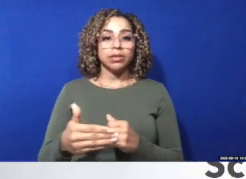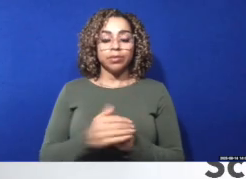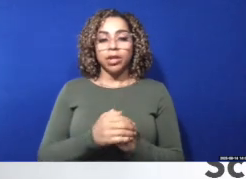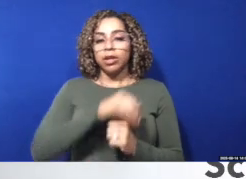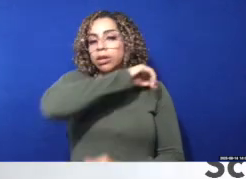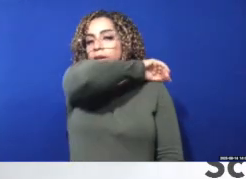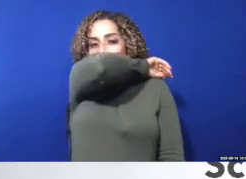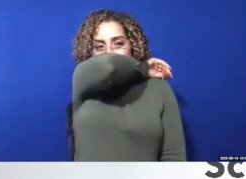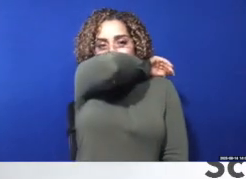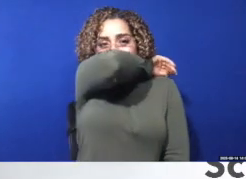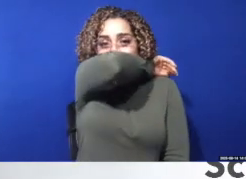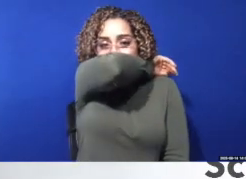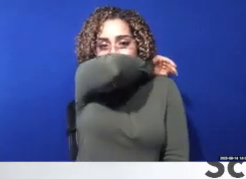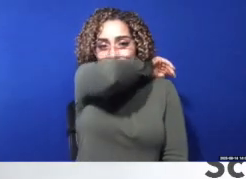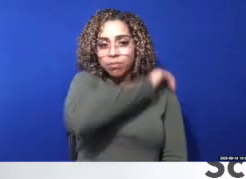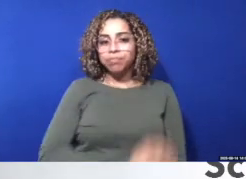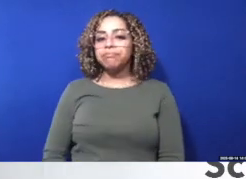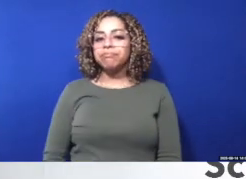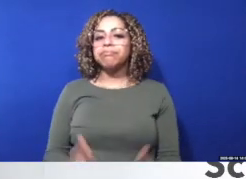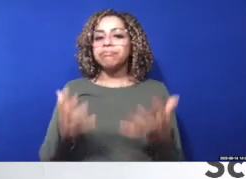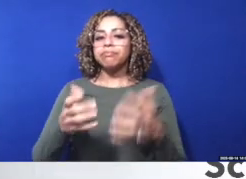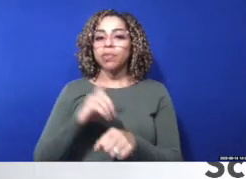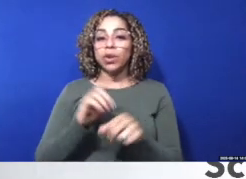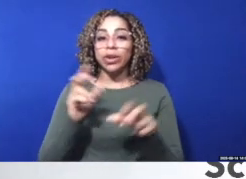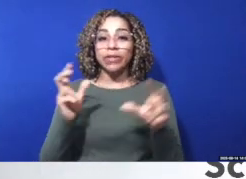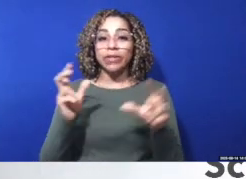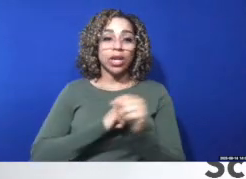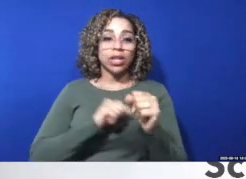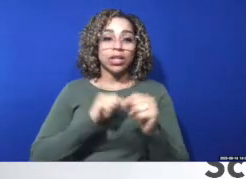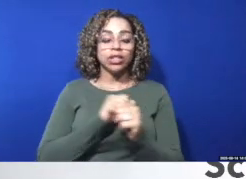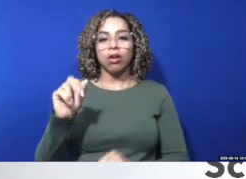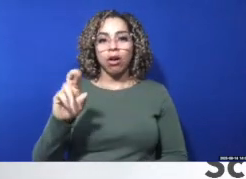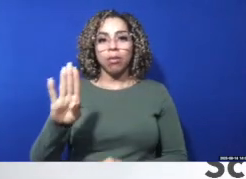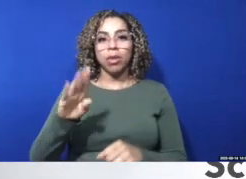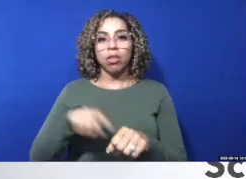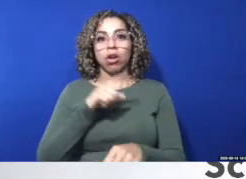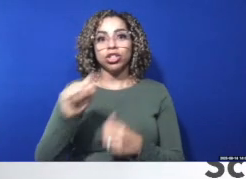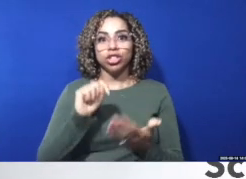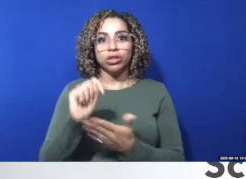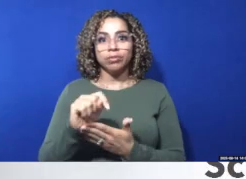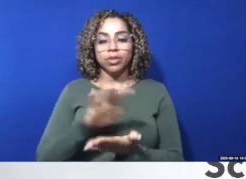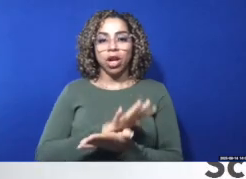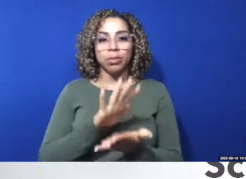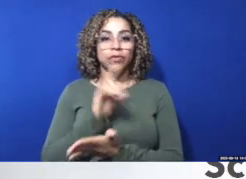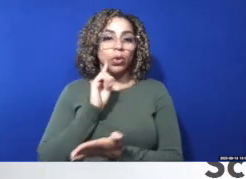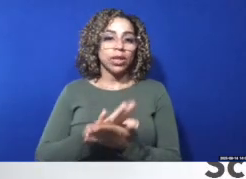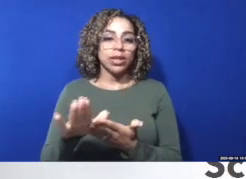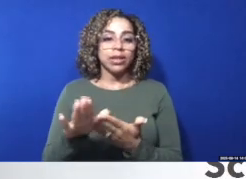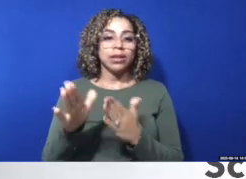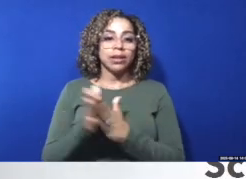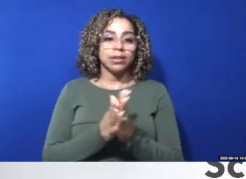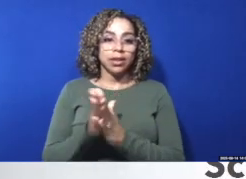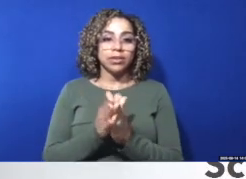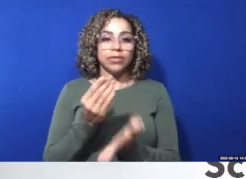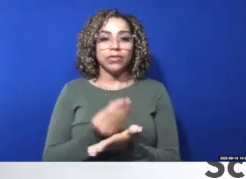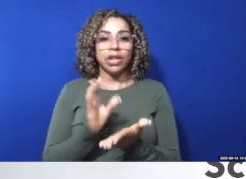The Heavy Duty Investment Strategy is CARB's long-term guidance document for clean transportation incentives funding, that being from low